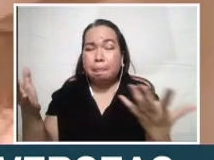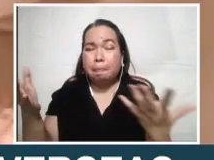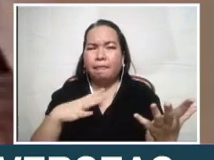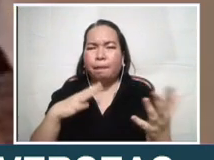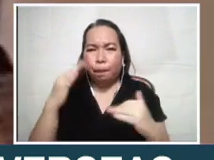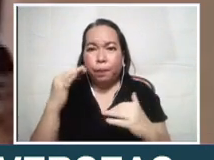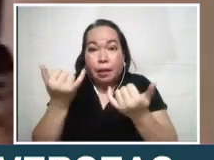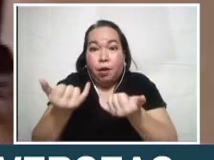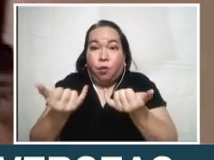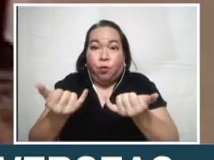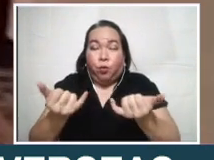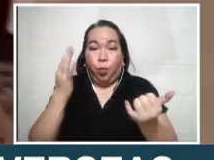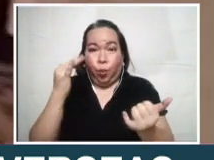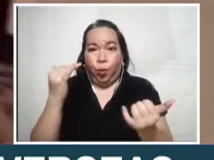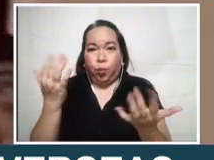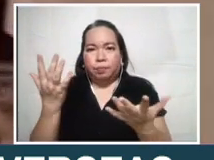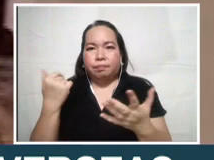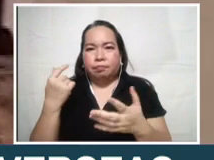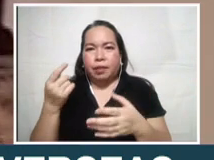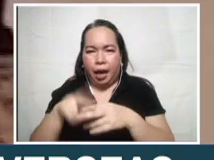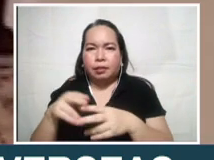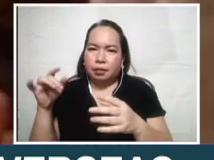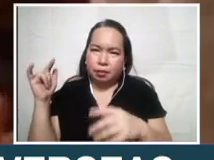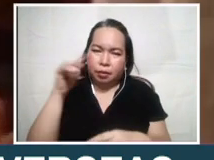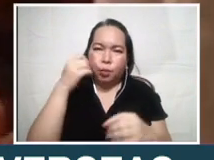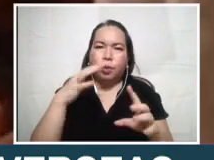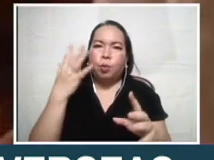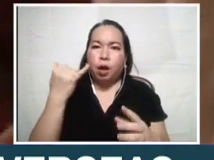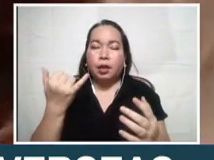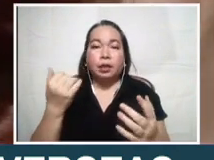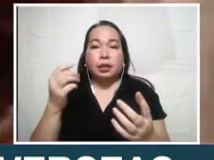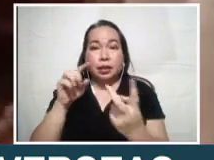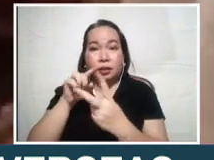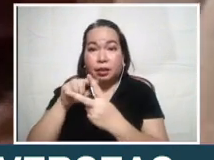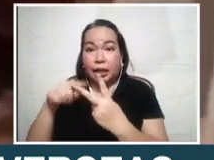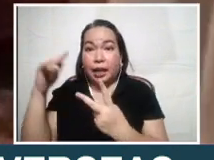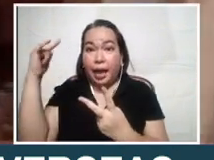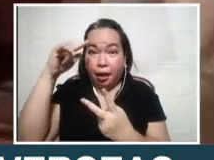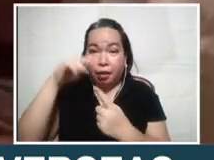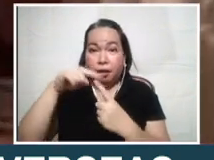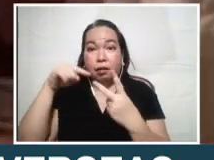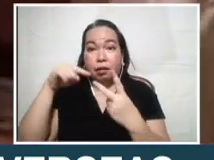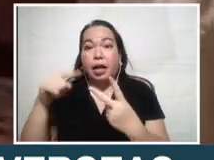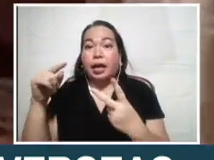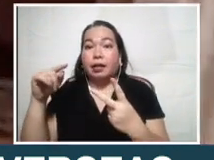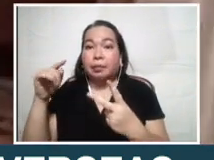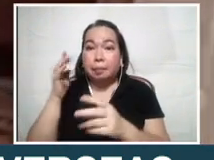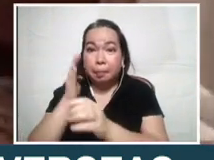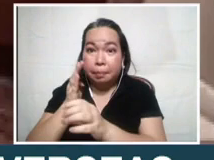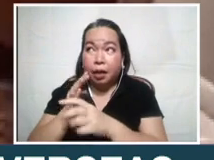can recover, because aside from air transportation and land transportation, we have to make use of the